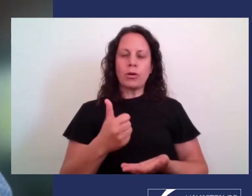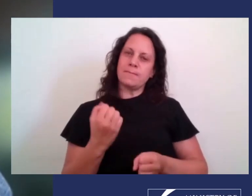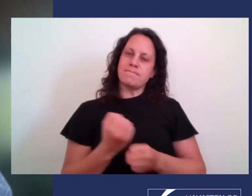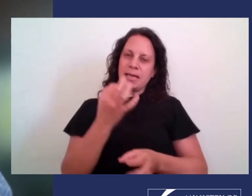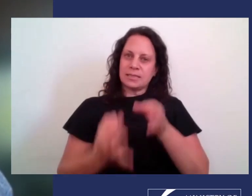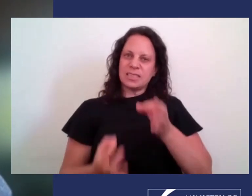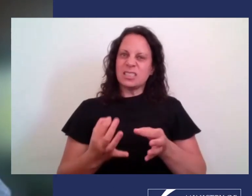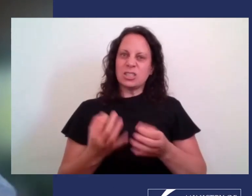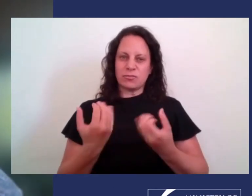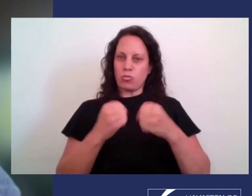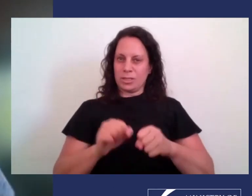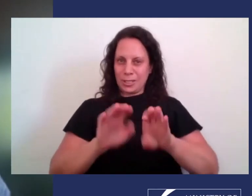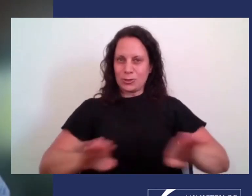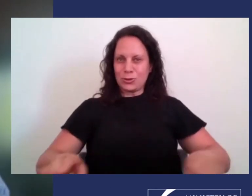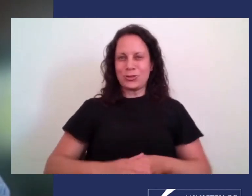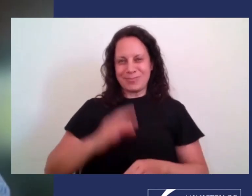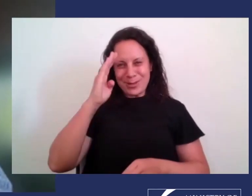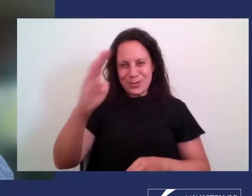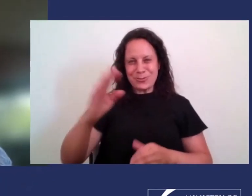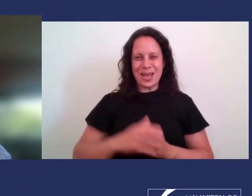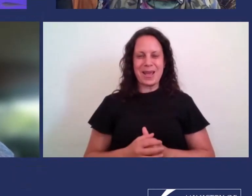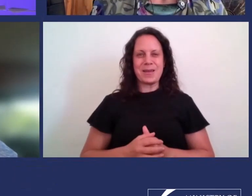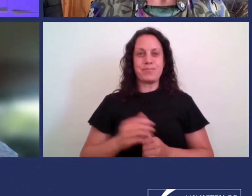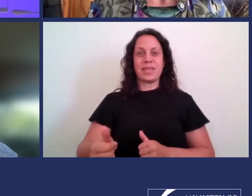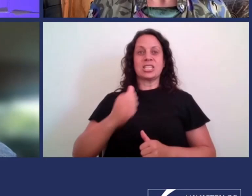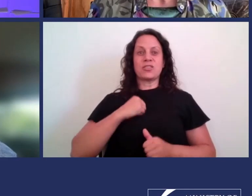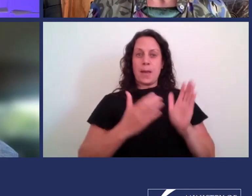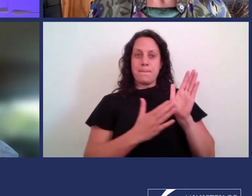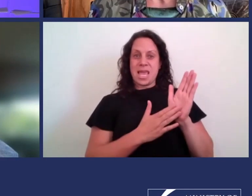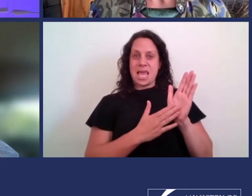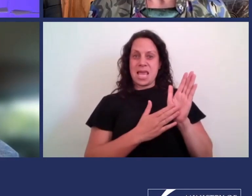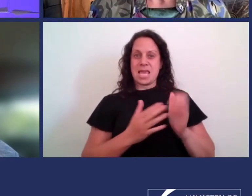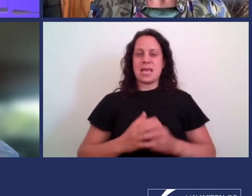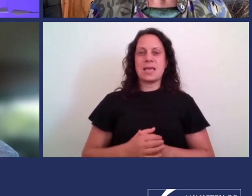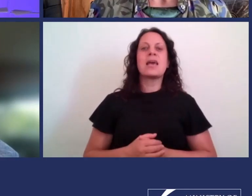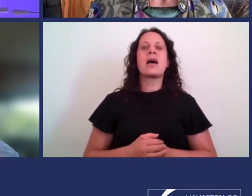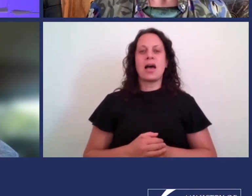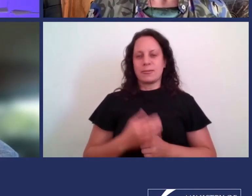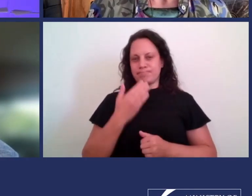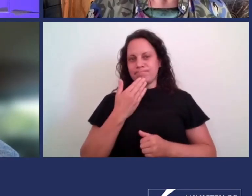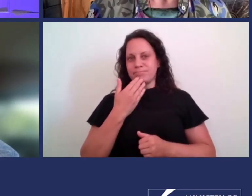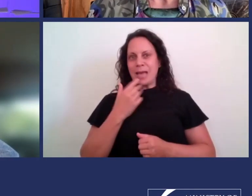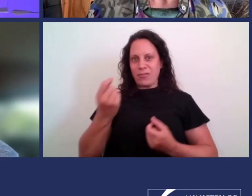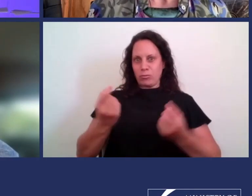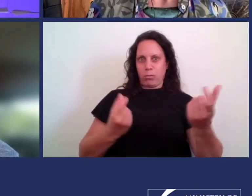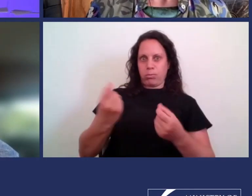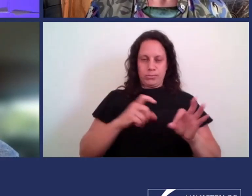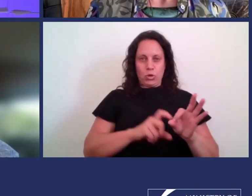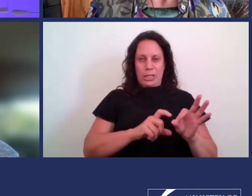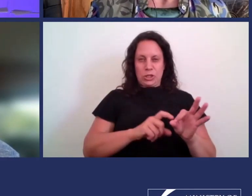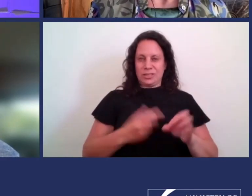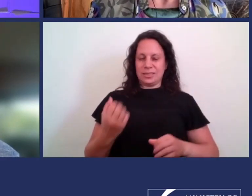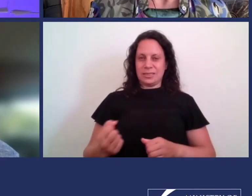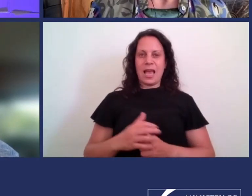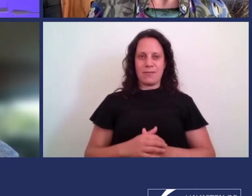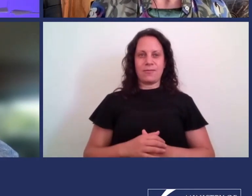them. Kia ora. Tēnā koutou katoa, thank you so much for sharing that. Let's just jump in because we've got a few questions coming up, and there's a